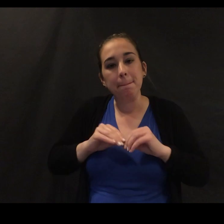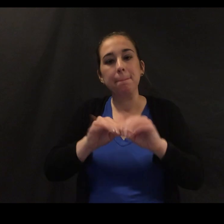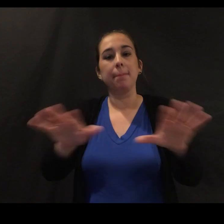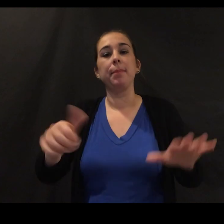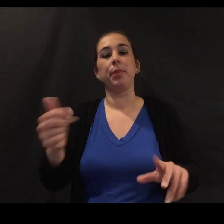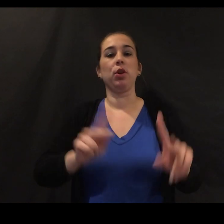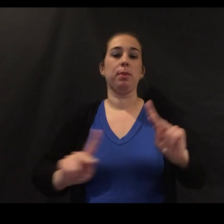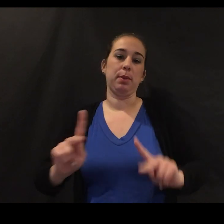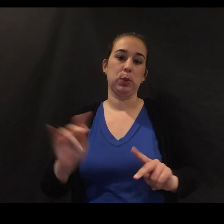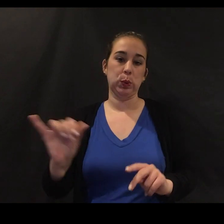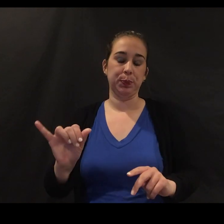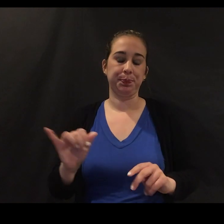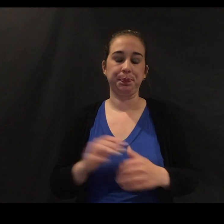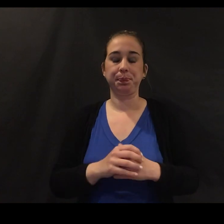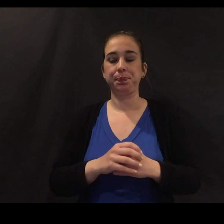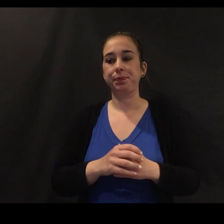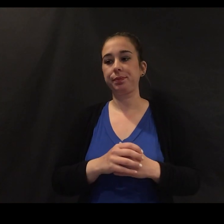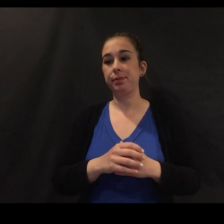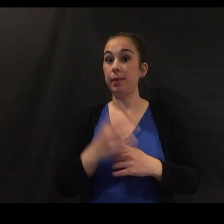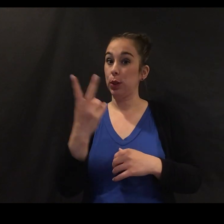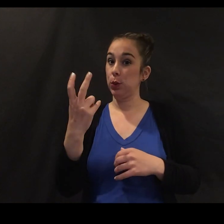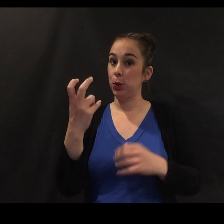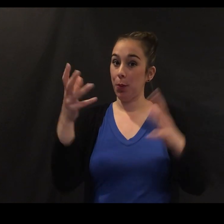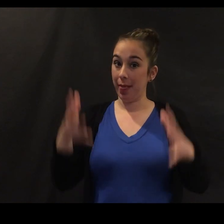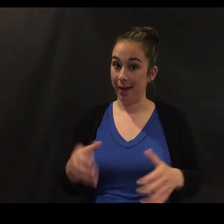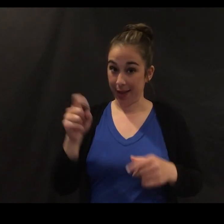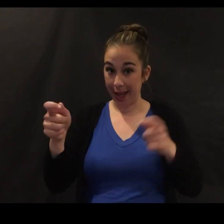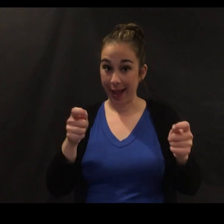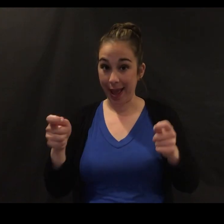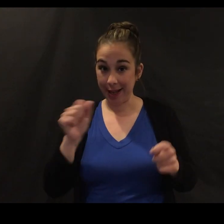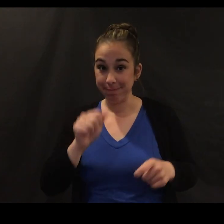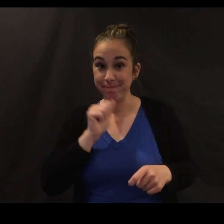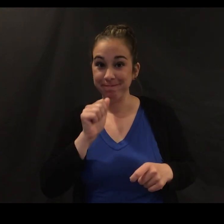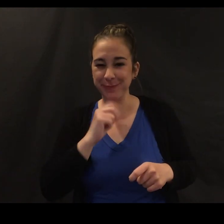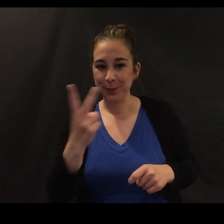right? We've got 2 more. Can you handle 2 more?